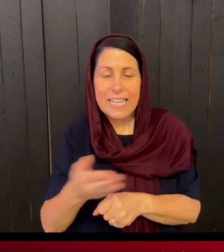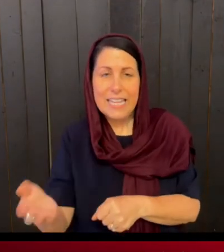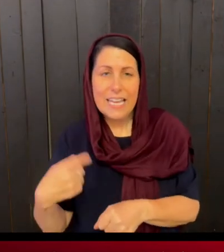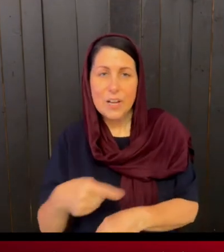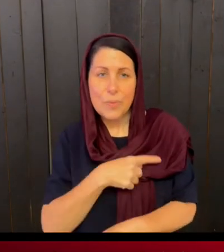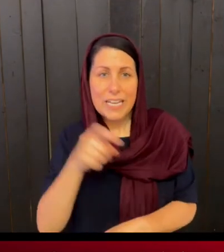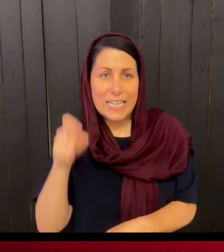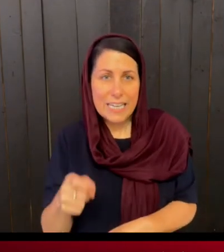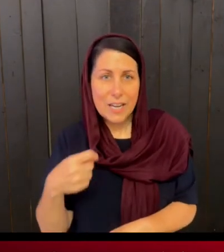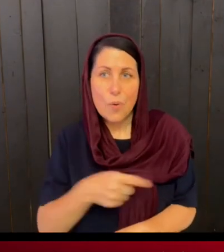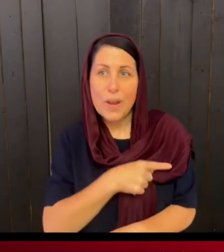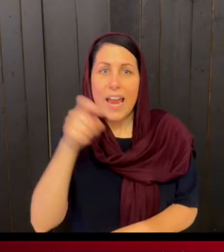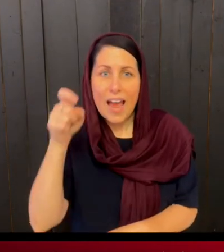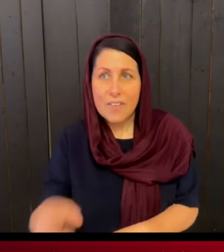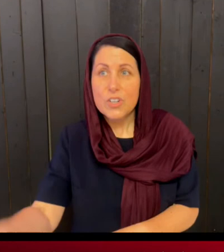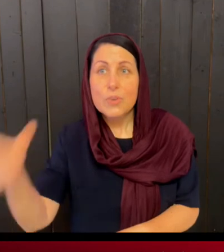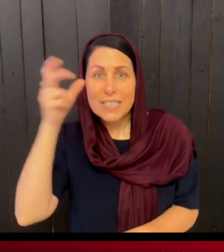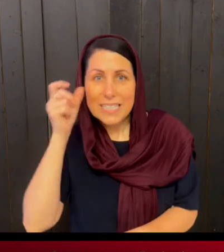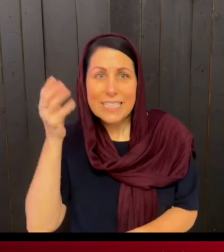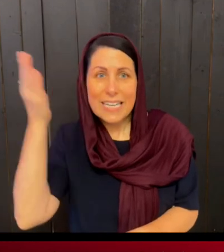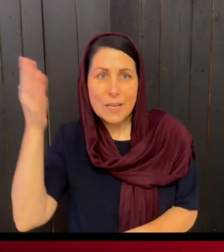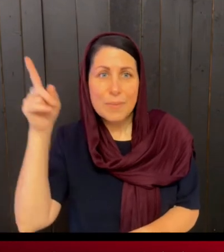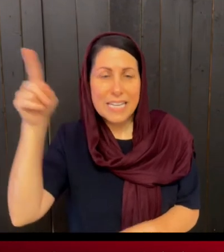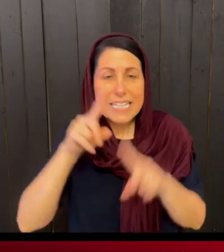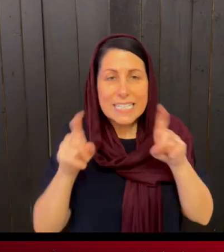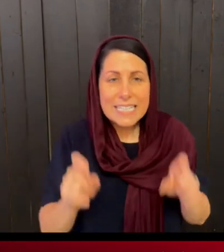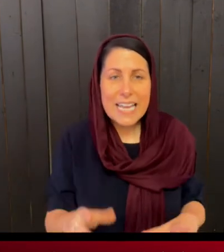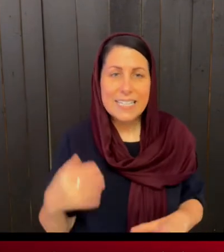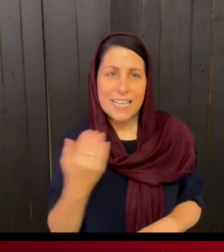to him? And it's a test of our heart.